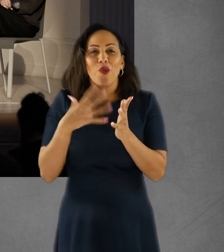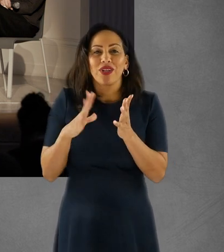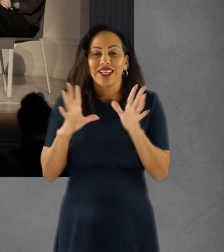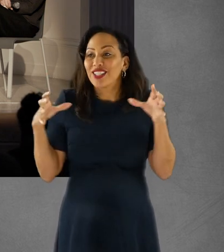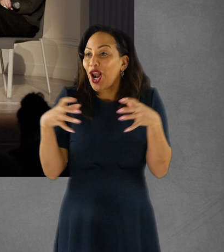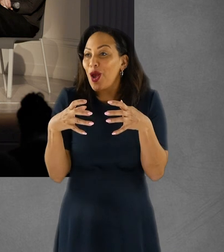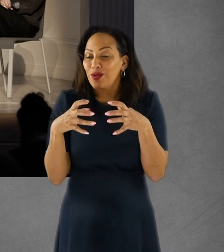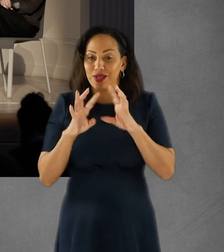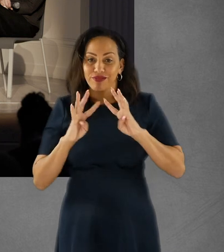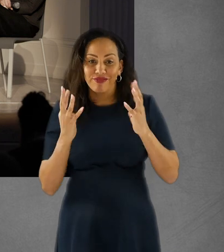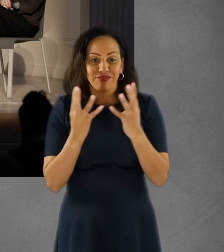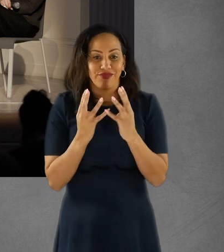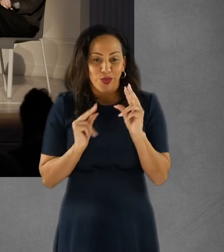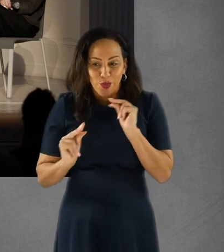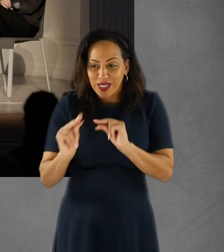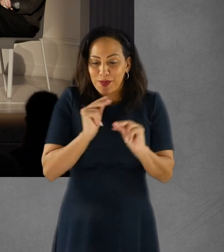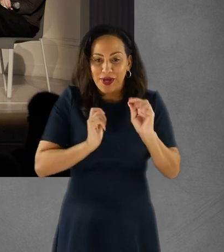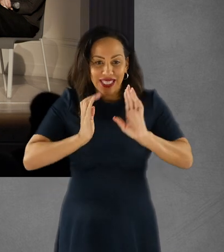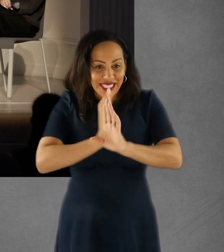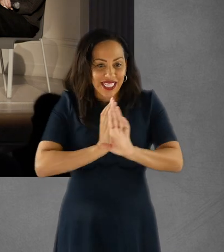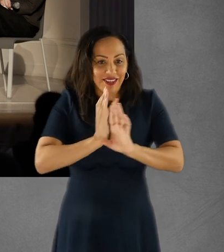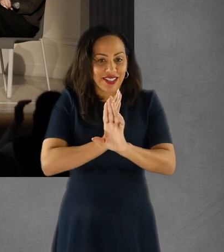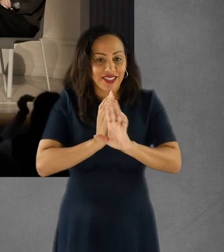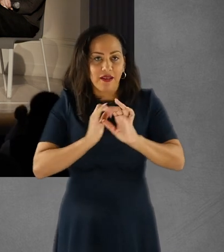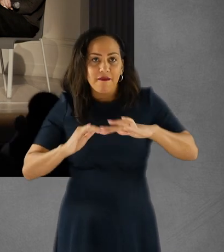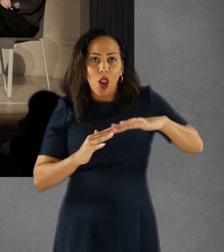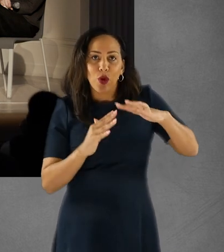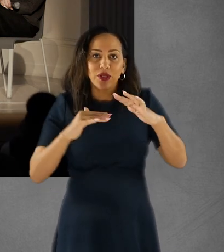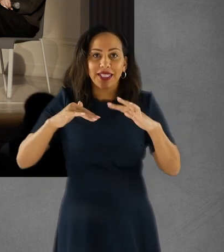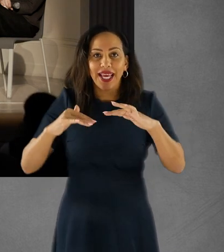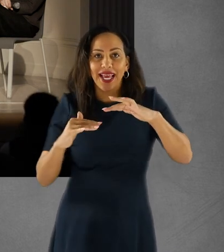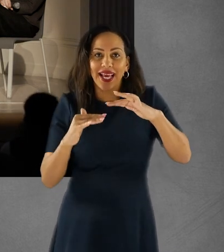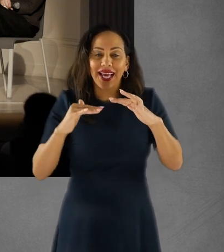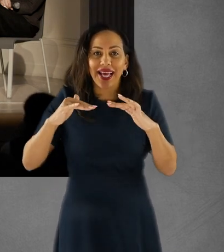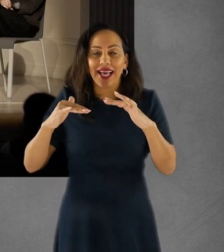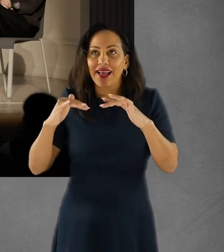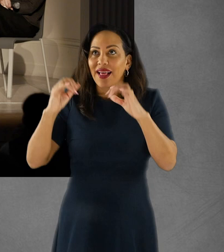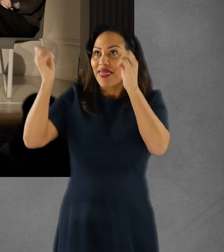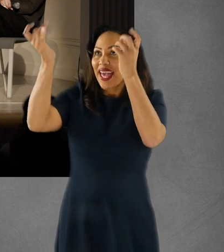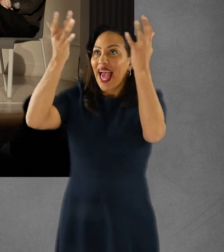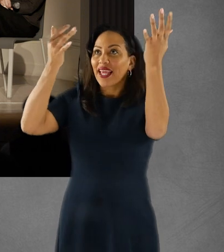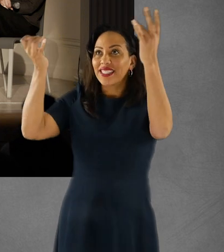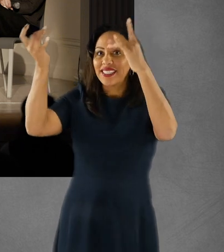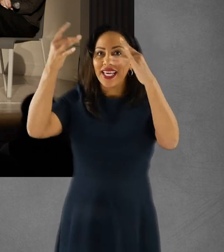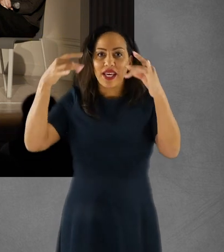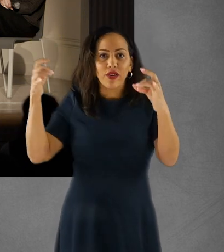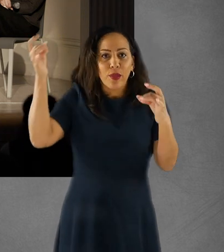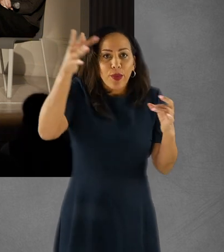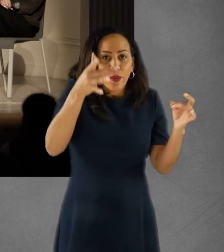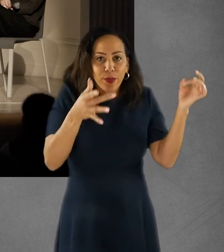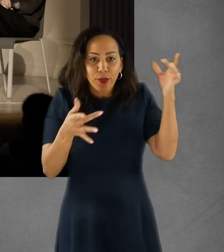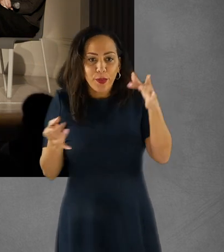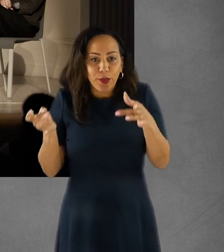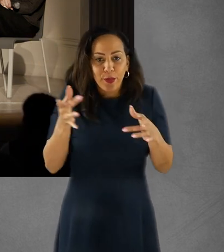particles. Now I've always thought that art holds the deep memory about our relationship with the kind of the